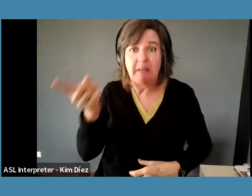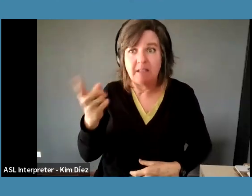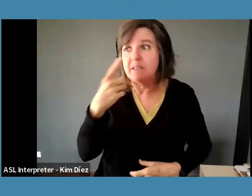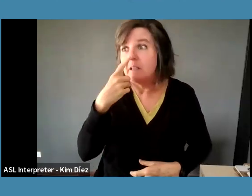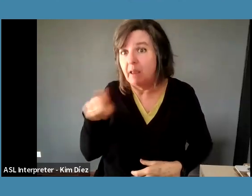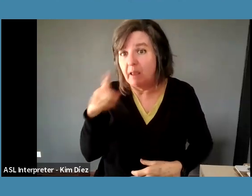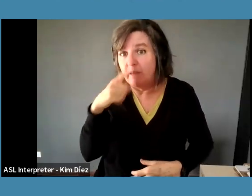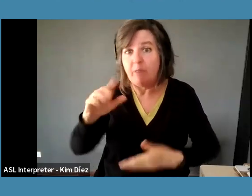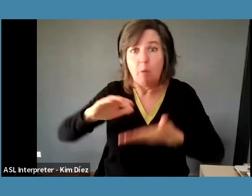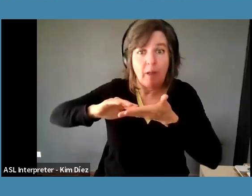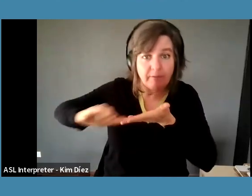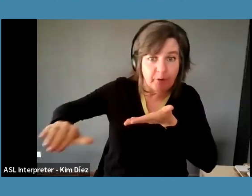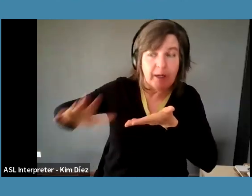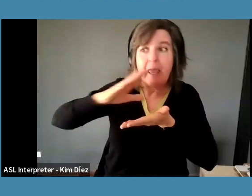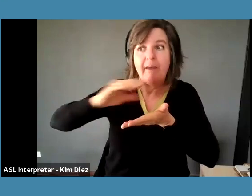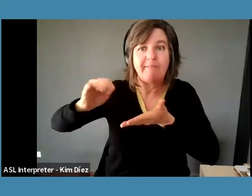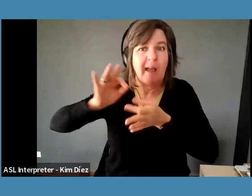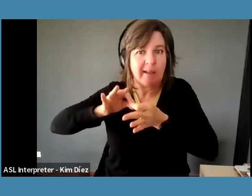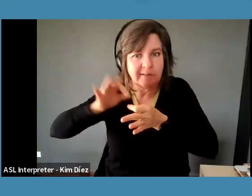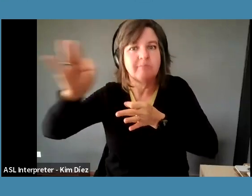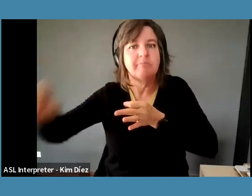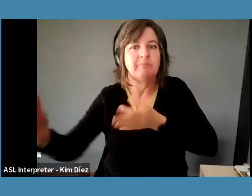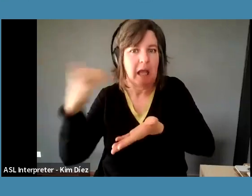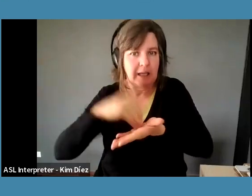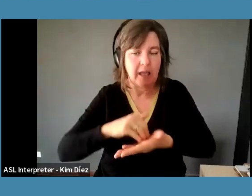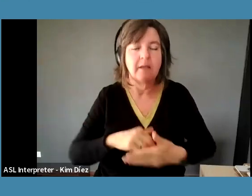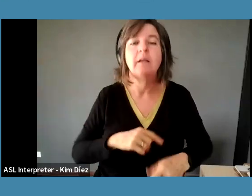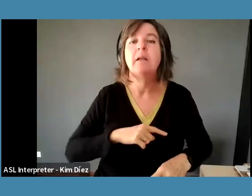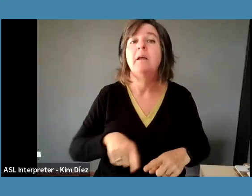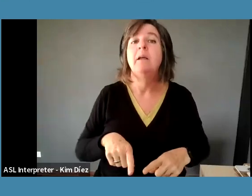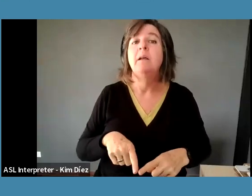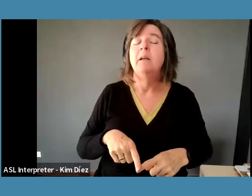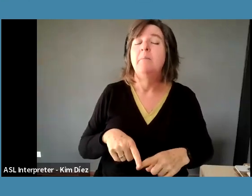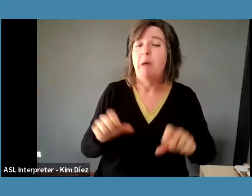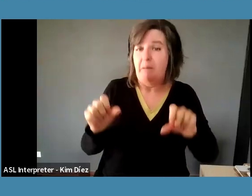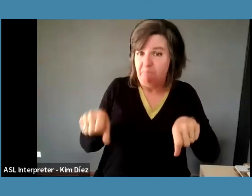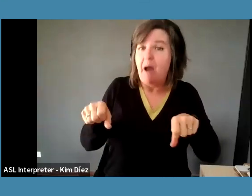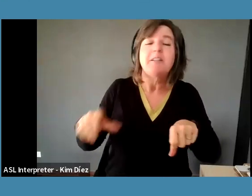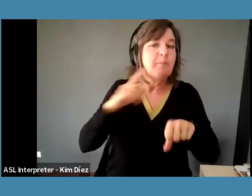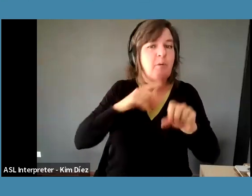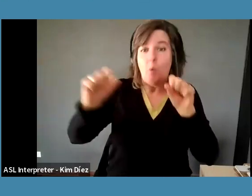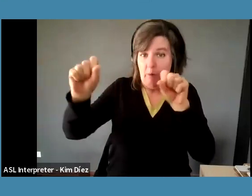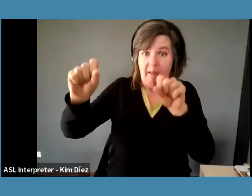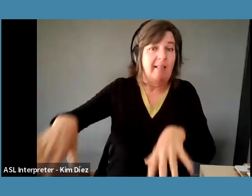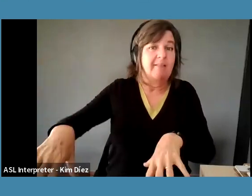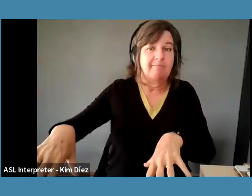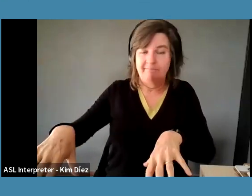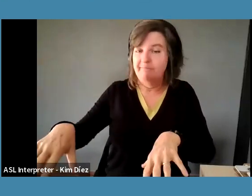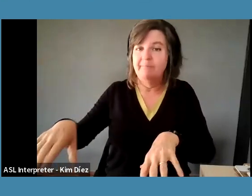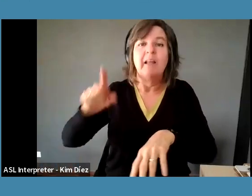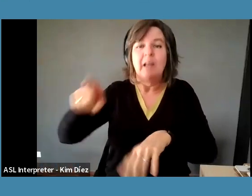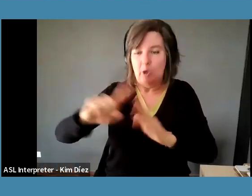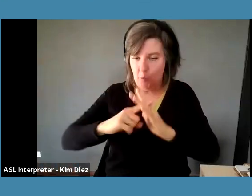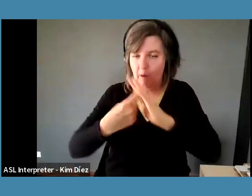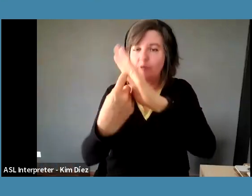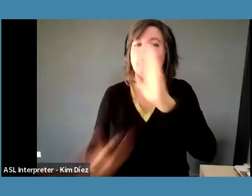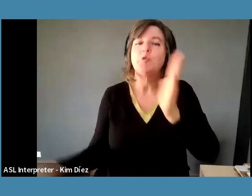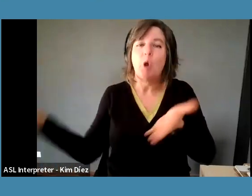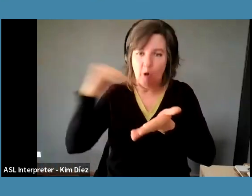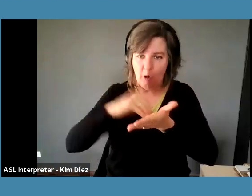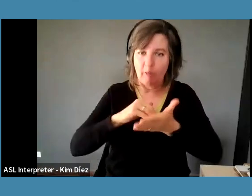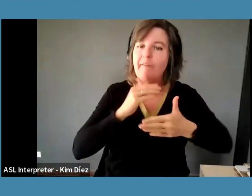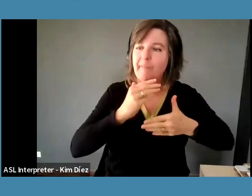will forgive it and reset it. But it is possible that it will be dismissed and you will again just have to start from the beginning of the